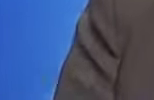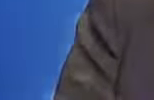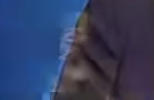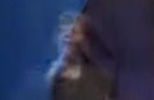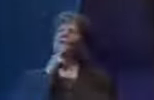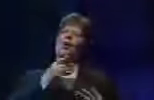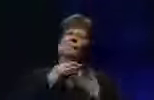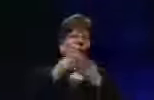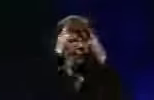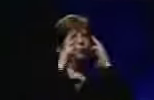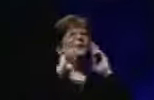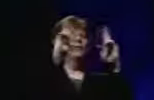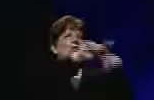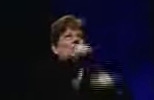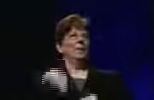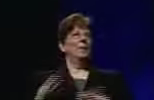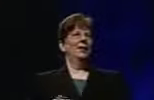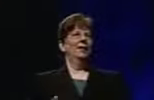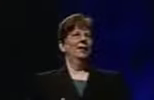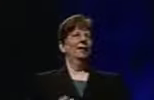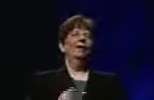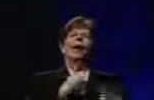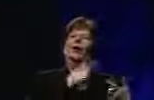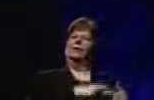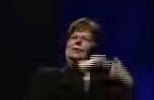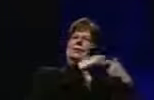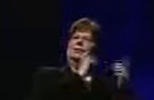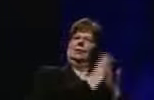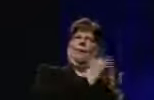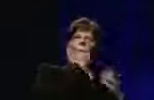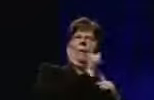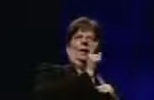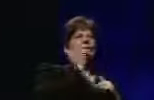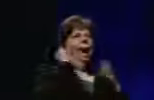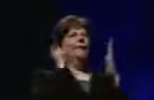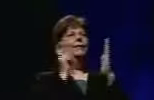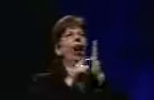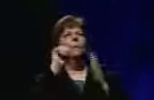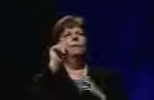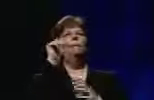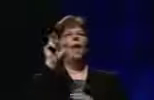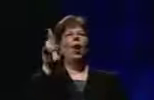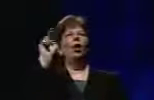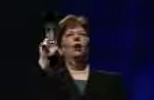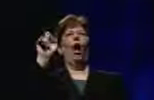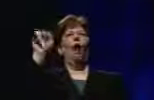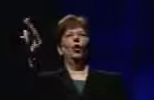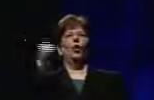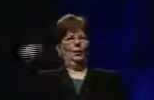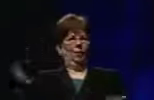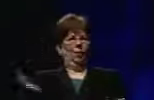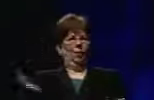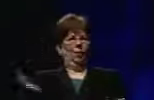real privilege to be here. Let me stop for a minute and acknowledge Mayor Nutter. I know he was here earlier. It's great to be in his city.